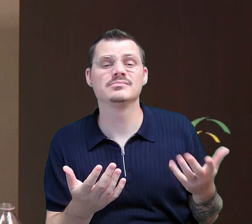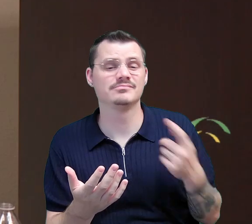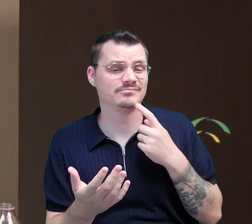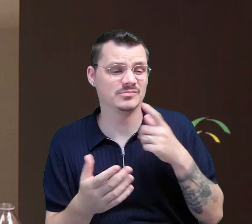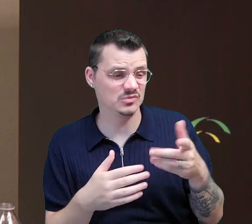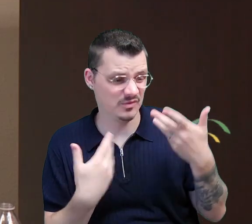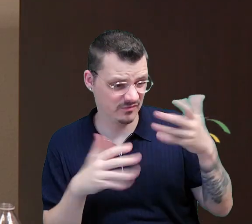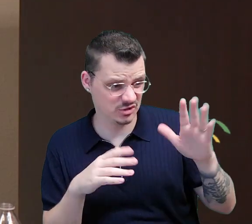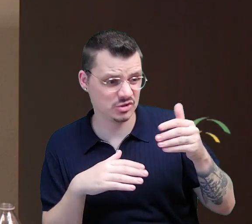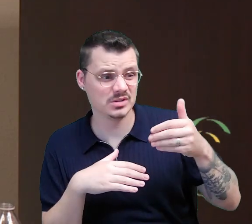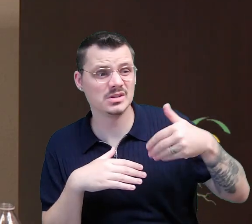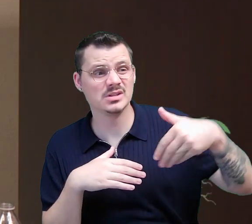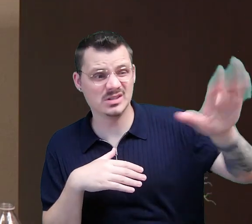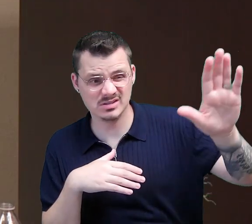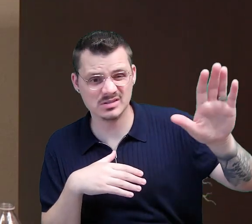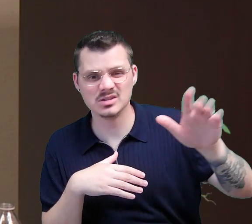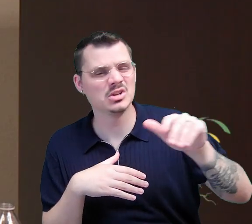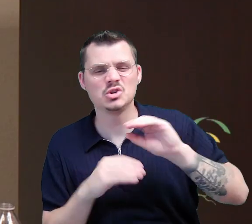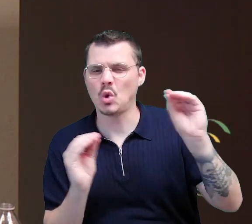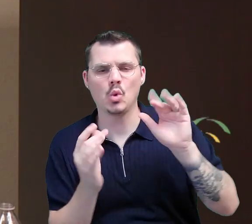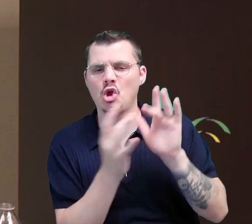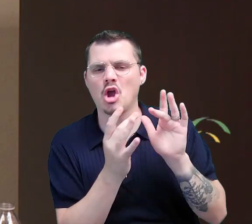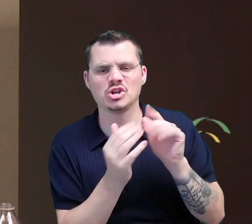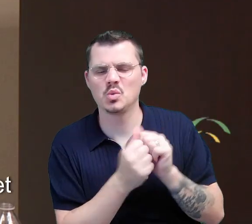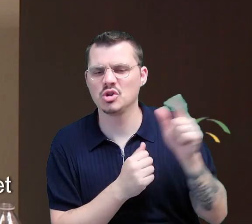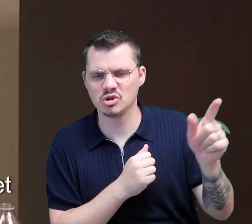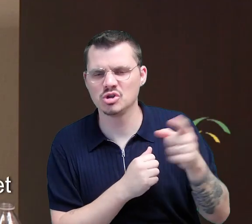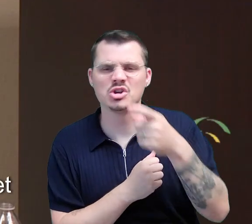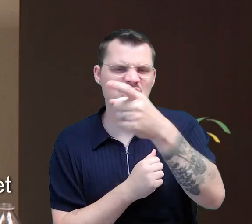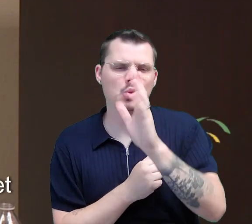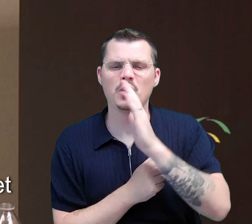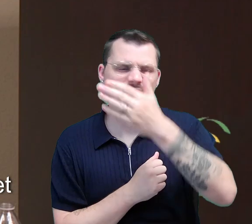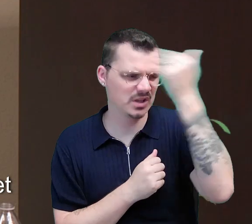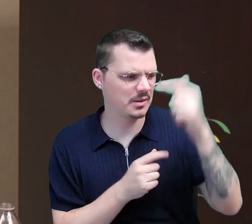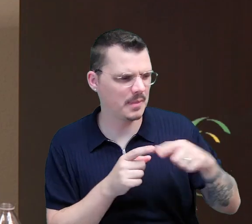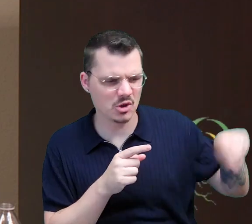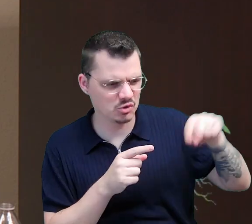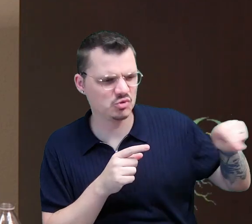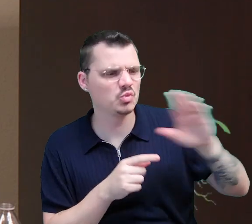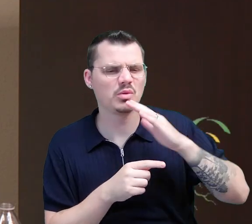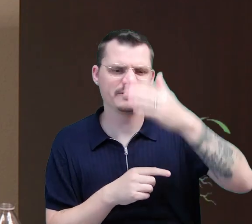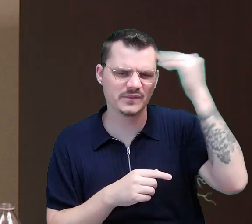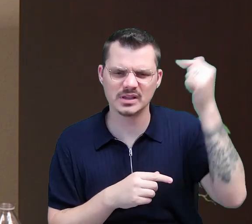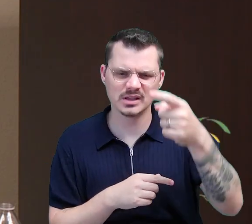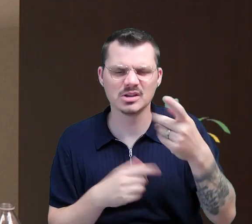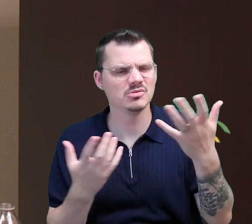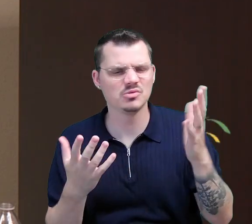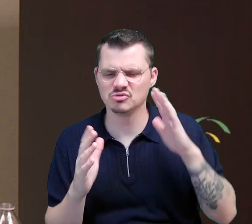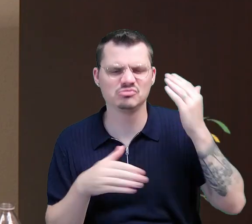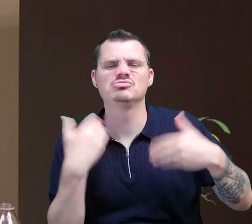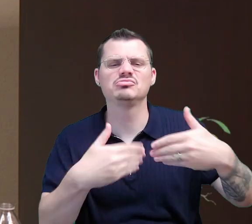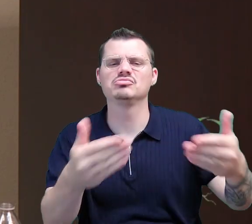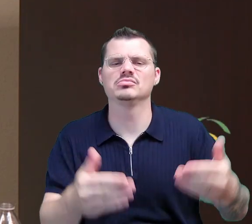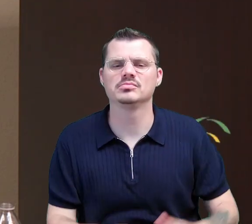by, after you get rid of her, don't have any contact with her. She'll forget about you. You'll forget about her. It'll be like she never